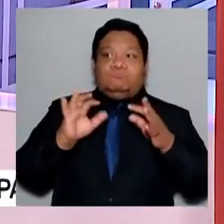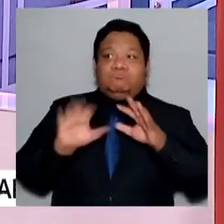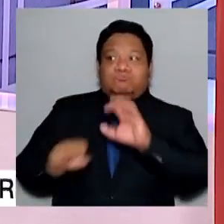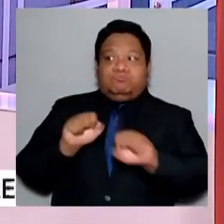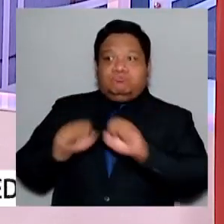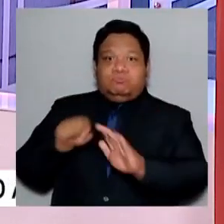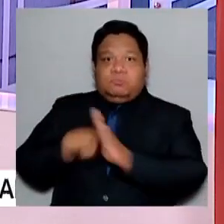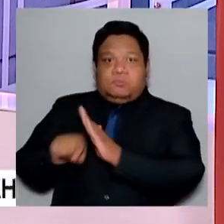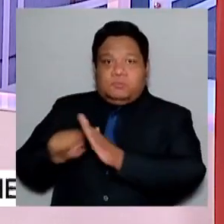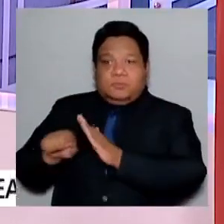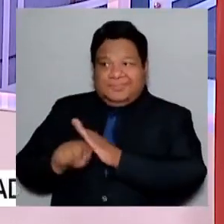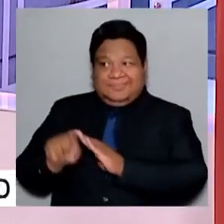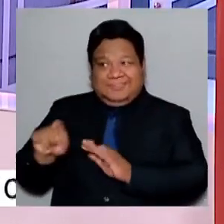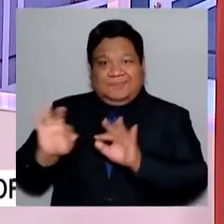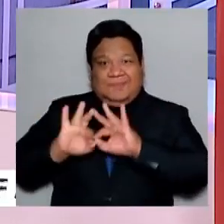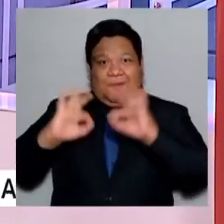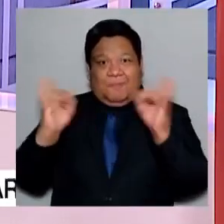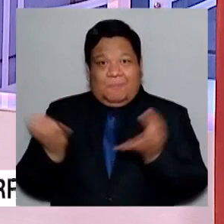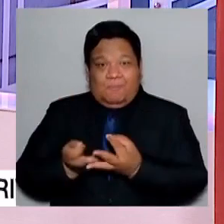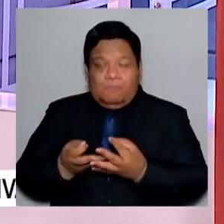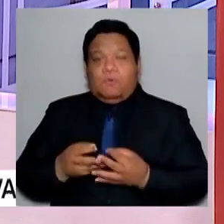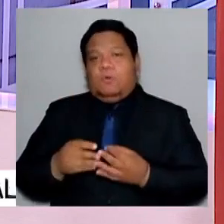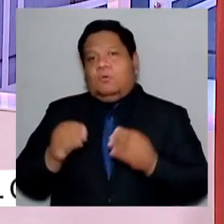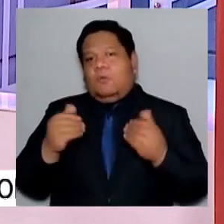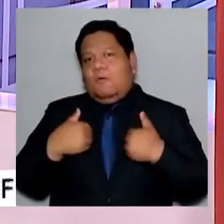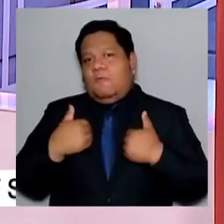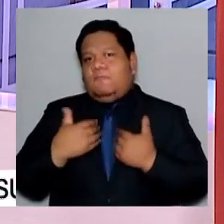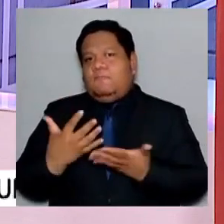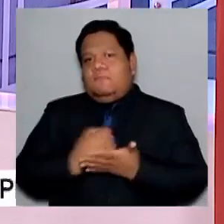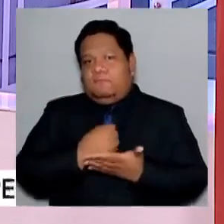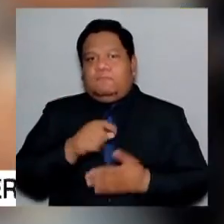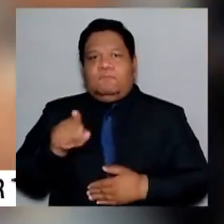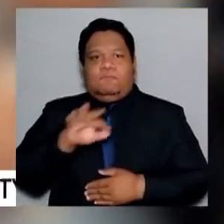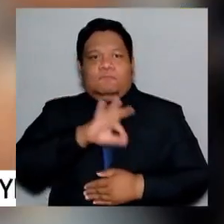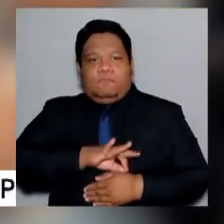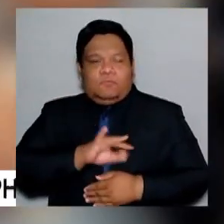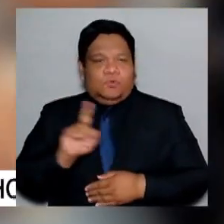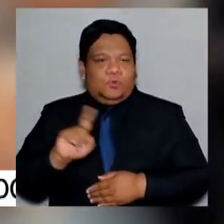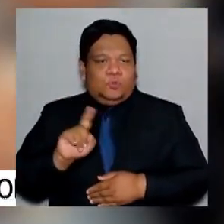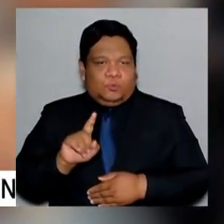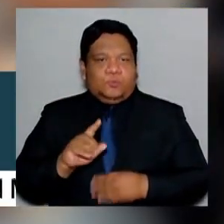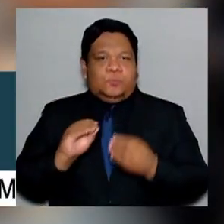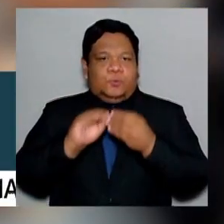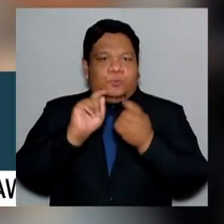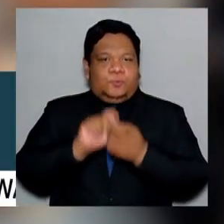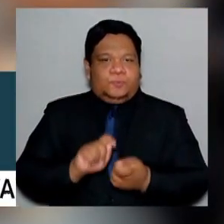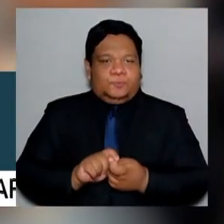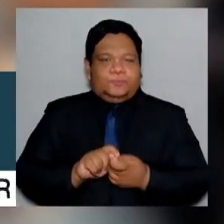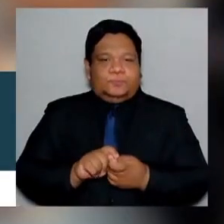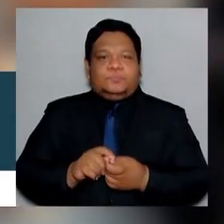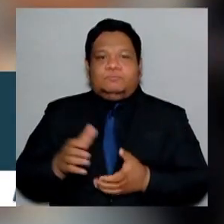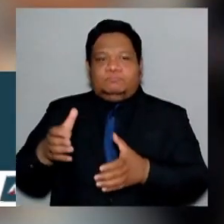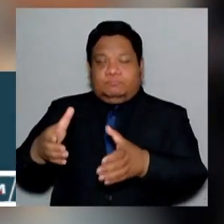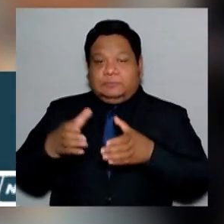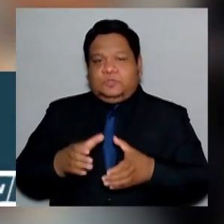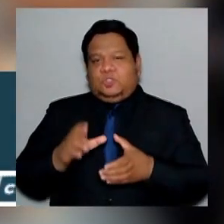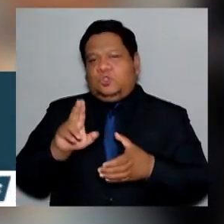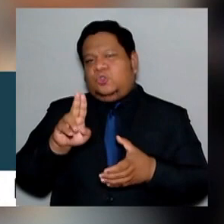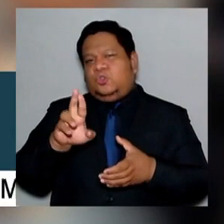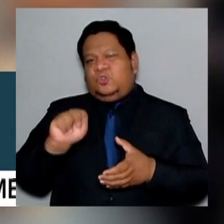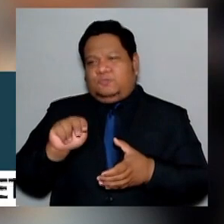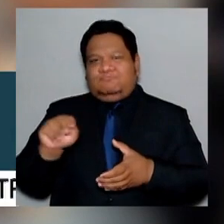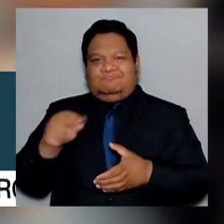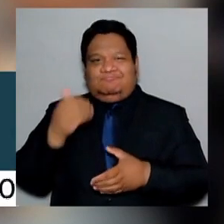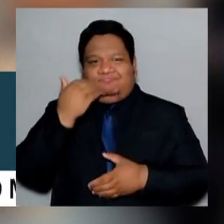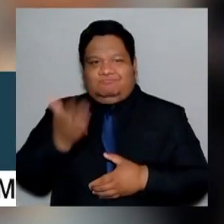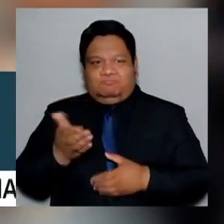Aileen joins us to tell us more. Adrian, go ahead. Yes, Stanley, six urns containing the cremated remains of victims of the war on drugs